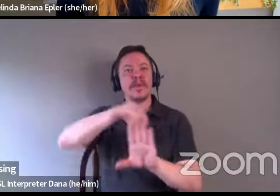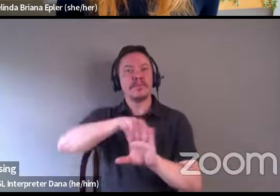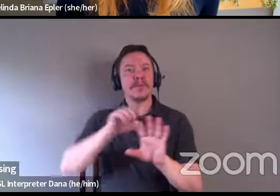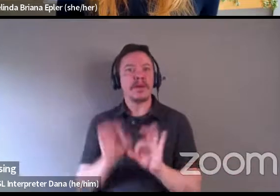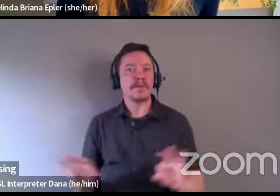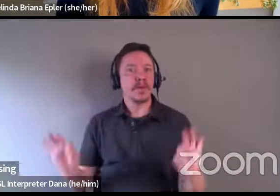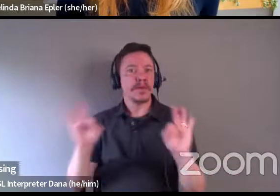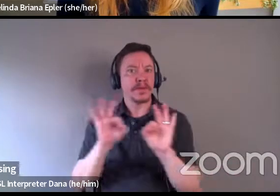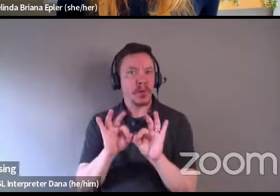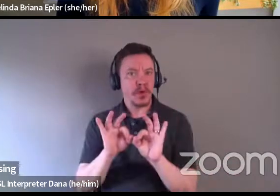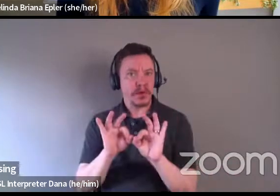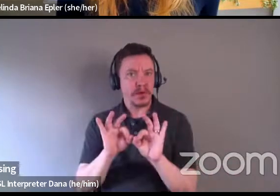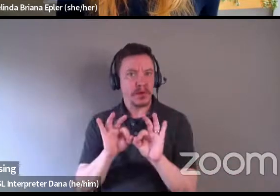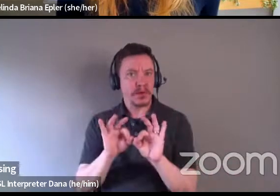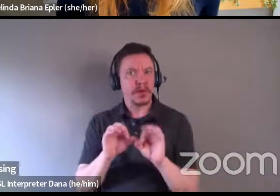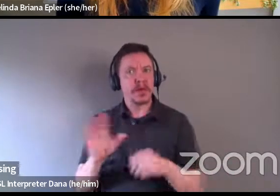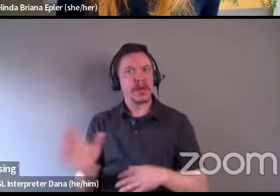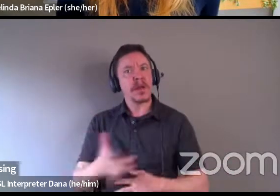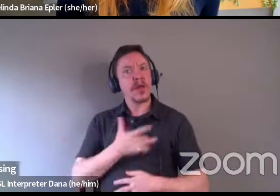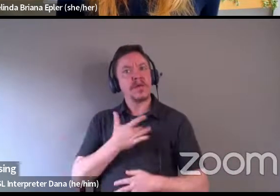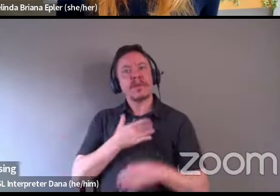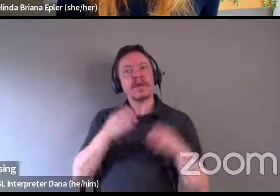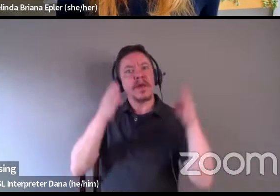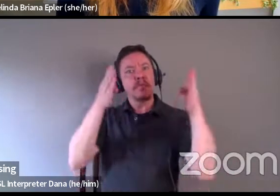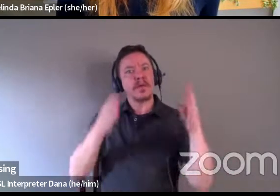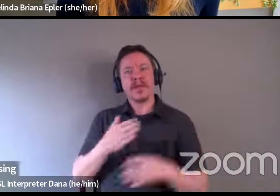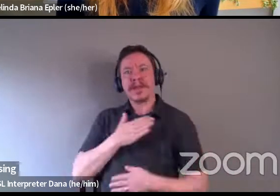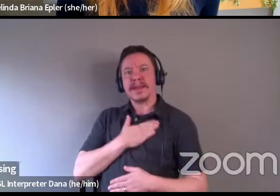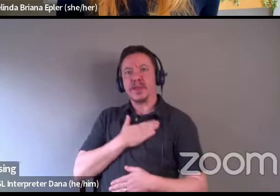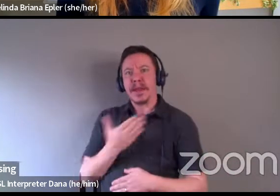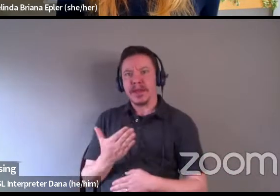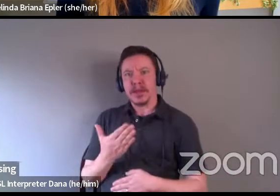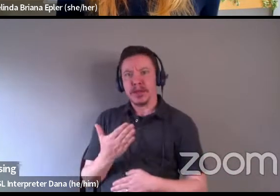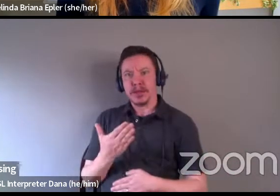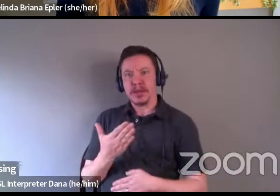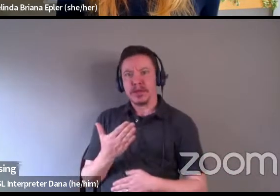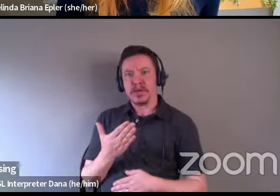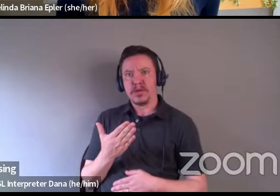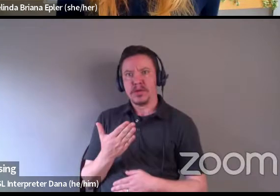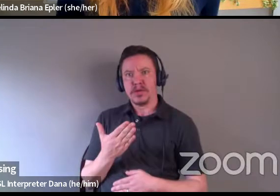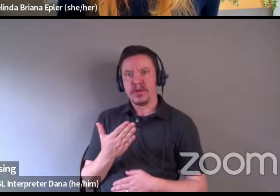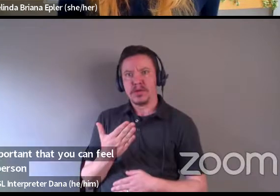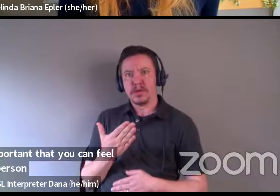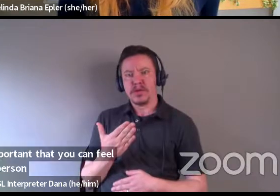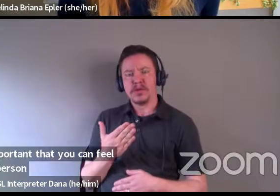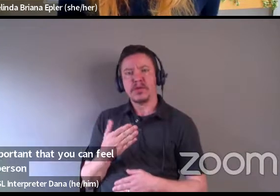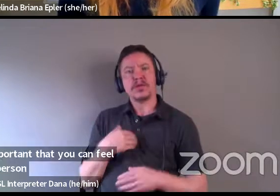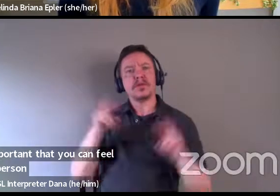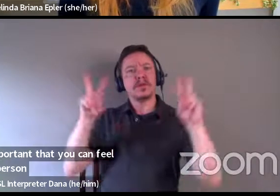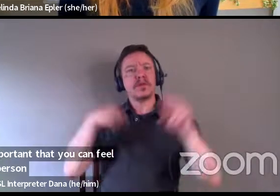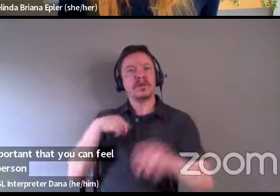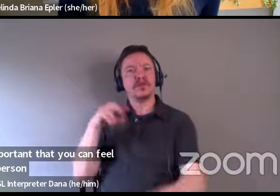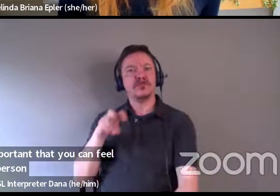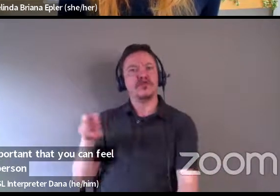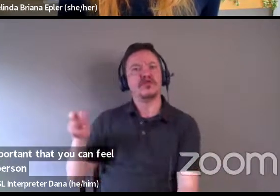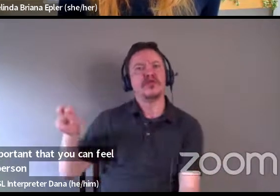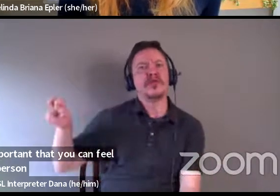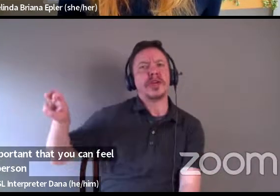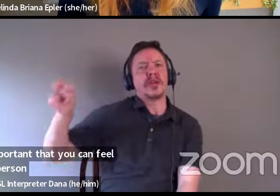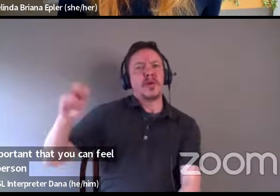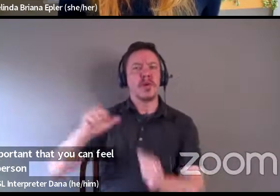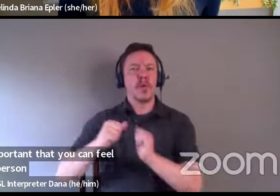important that you can feel that that person is willing to journey with you.